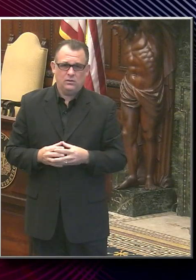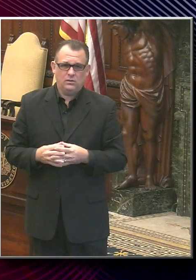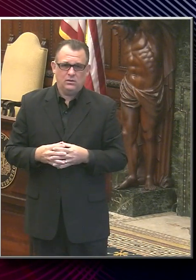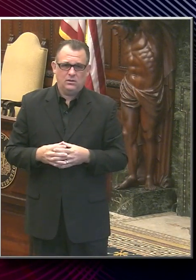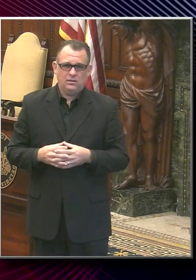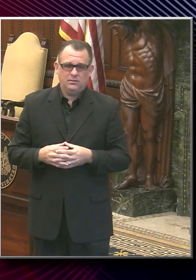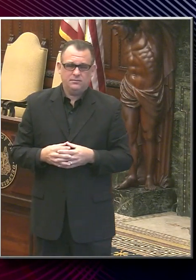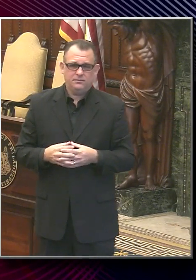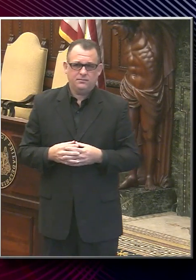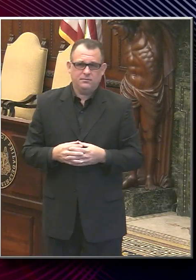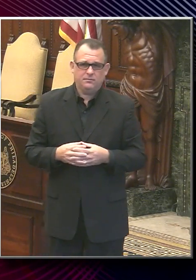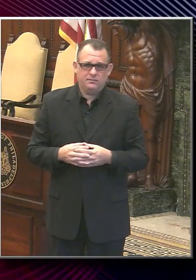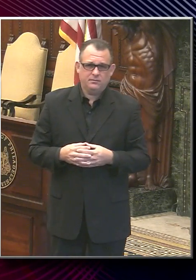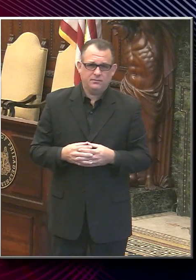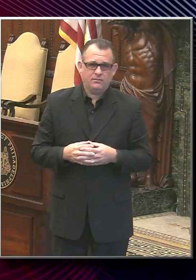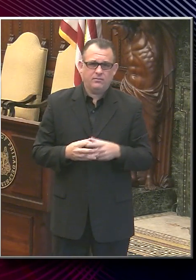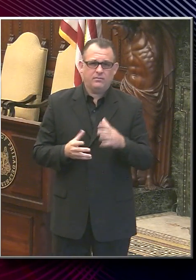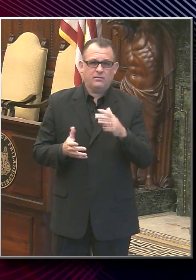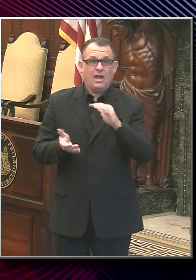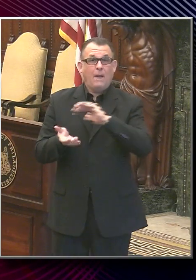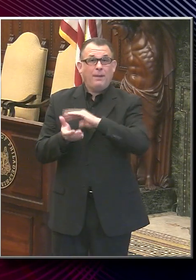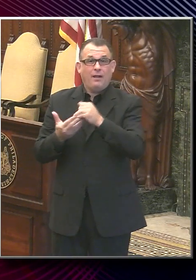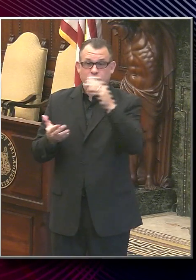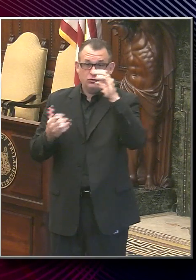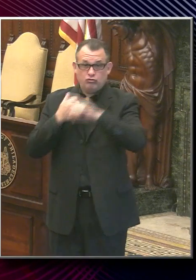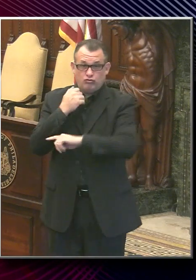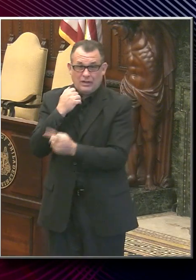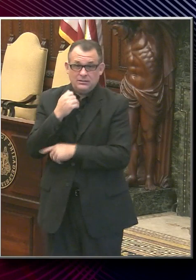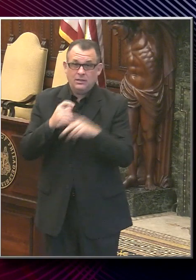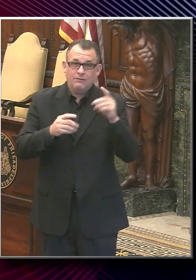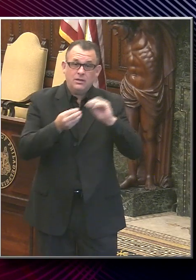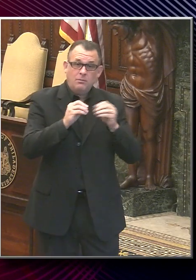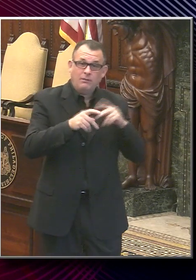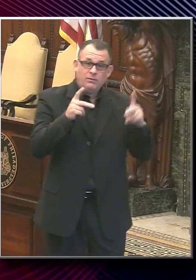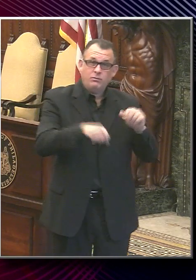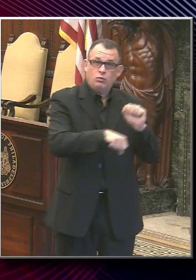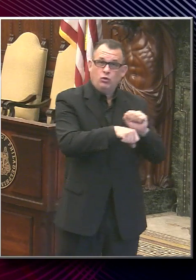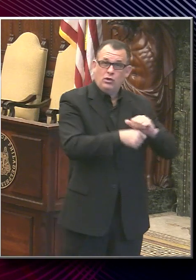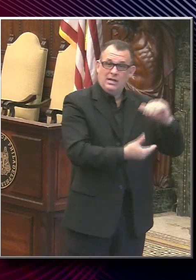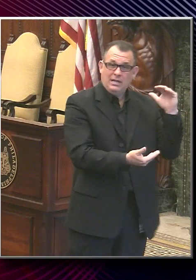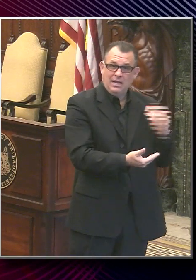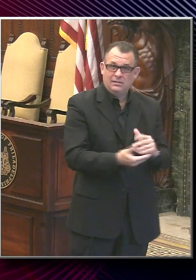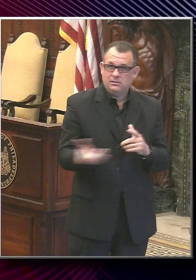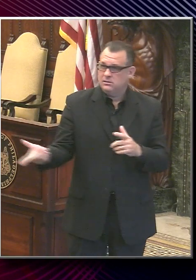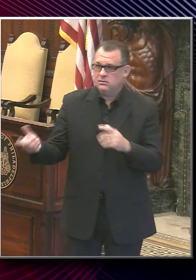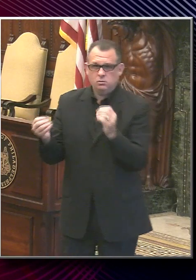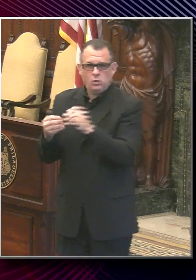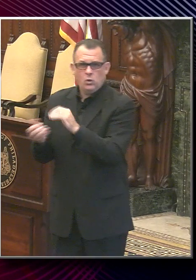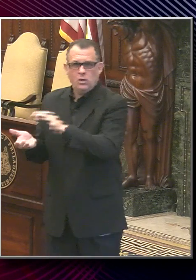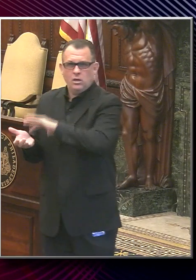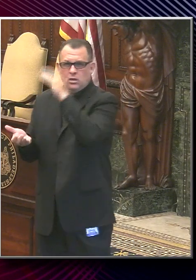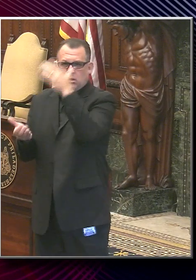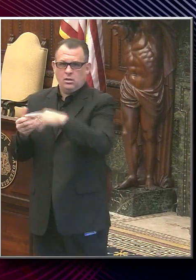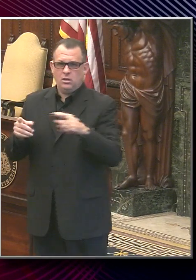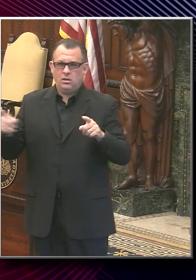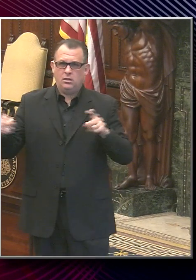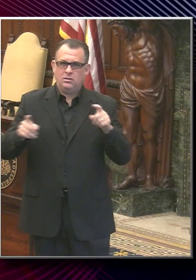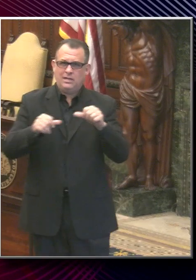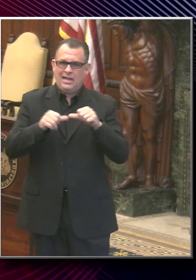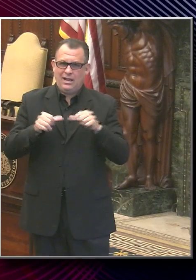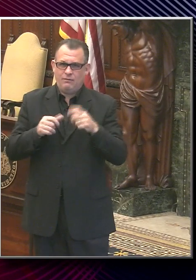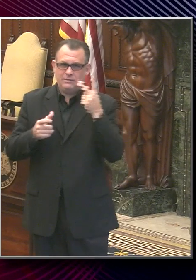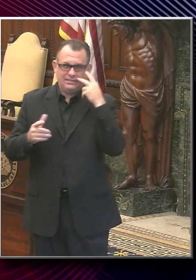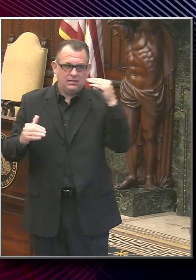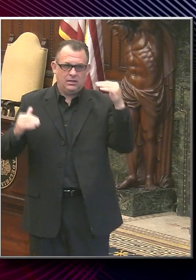being generated and the number of people picking it up to level out so we get back on track on a regular basis. Yeah, and Laura, just